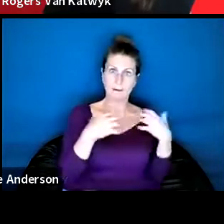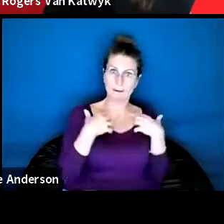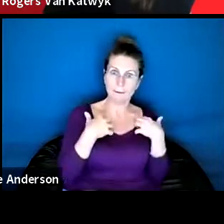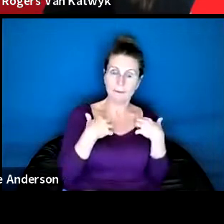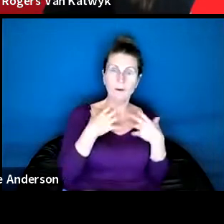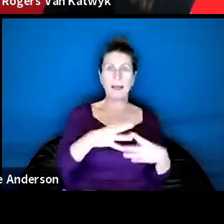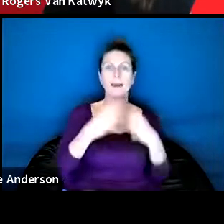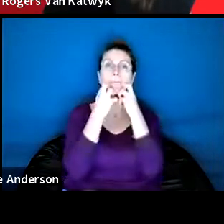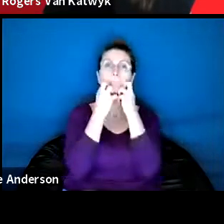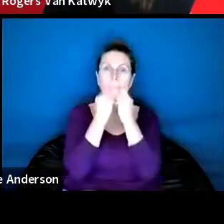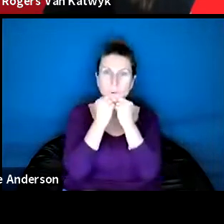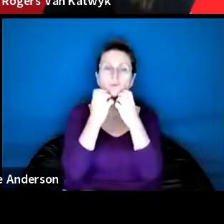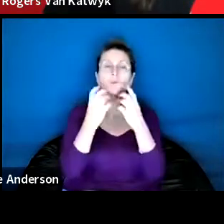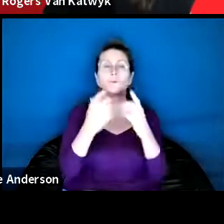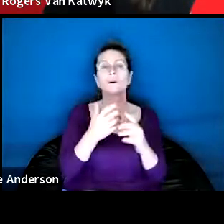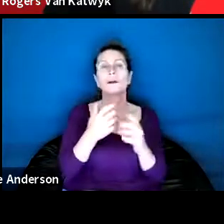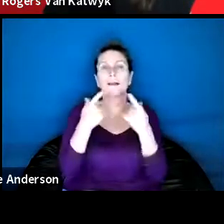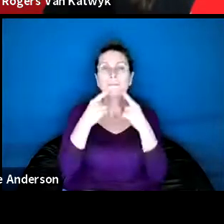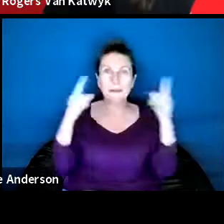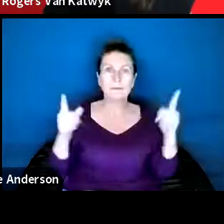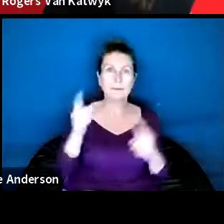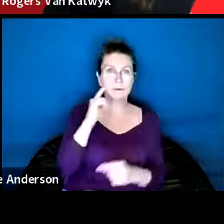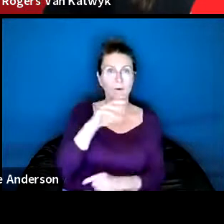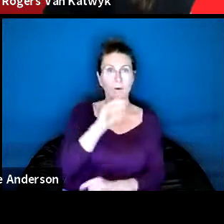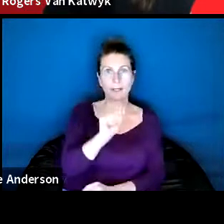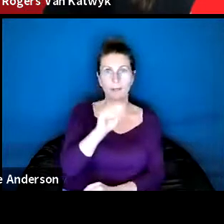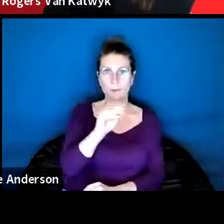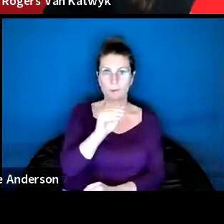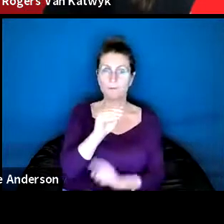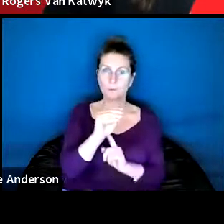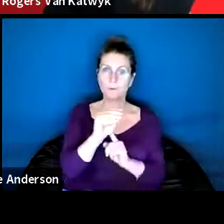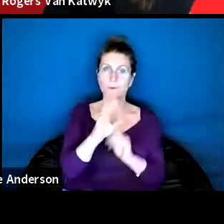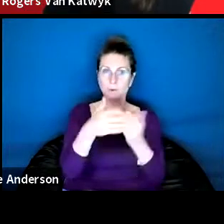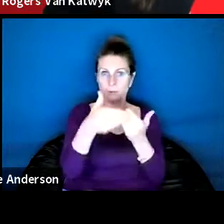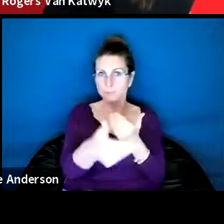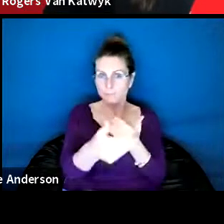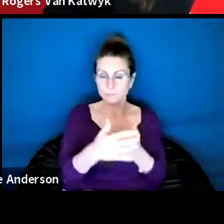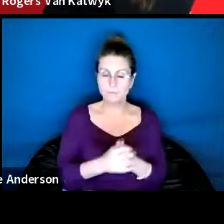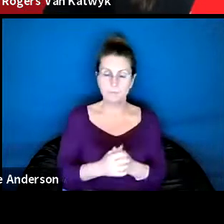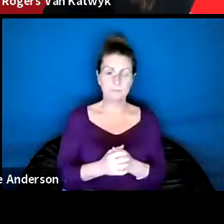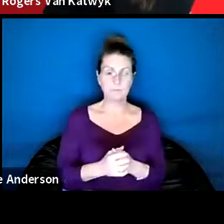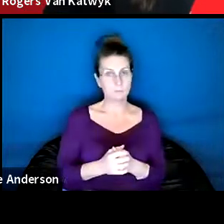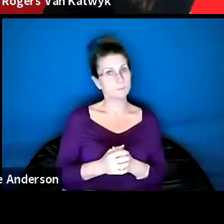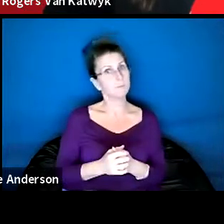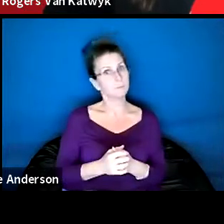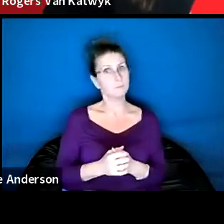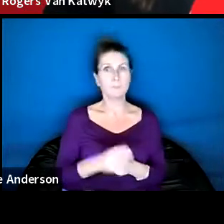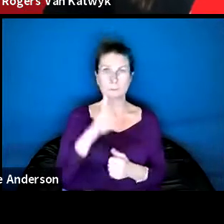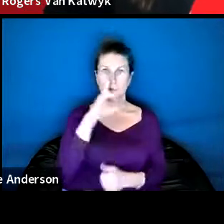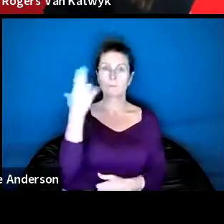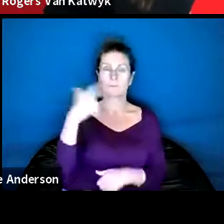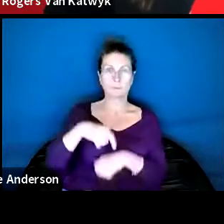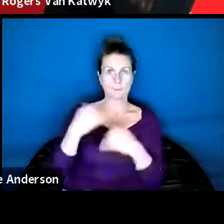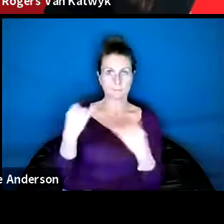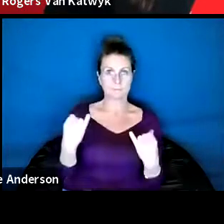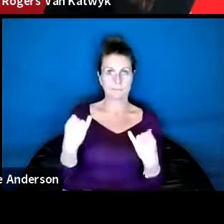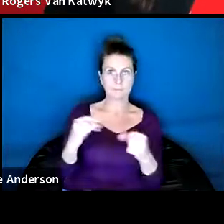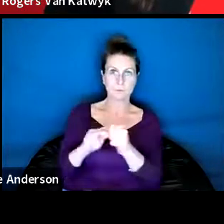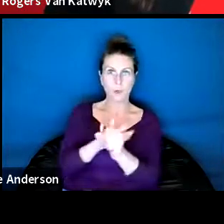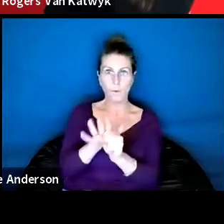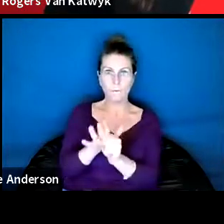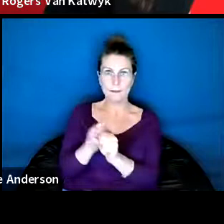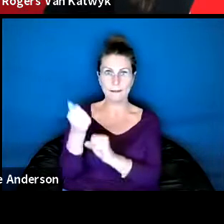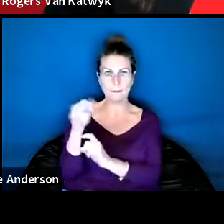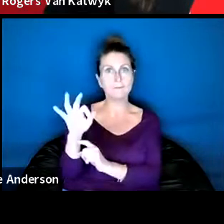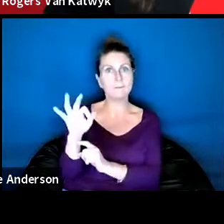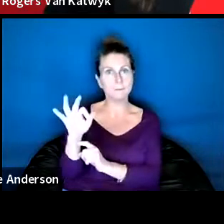of antimicrobials in the future. There is no doubt that we're living in a very unusual time, and